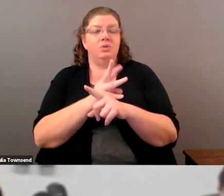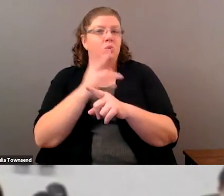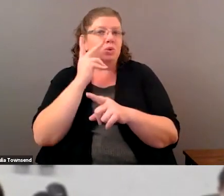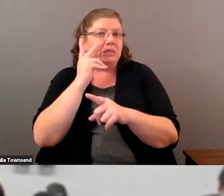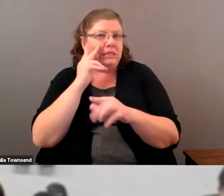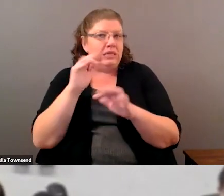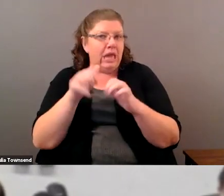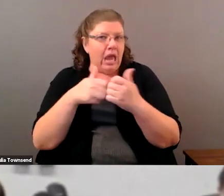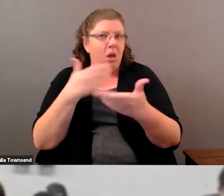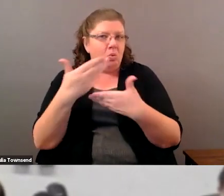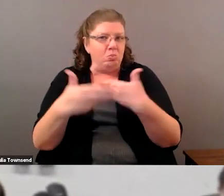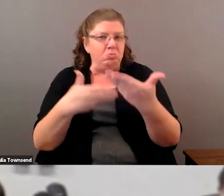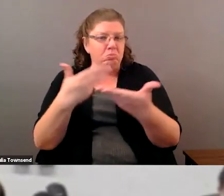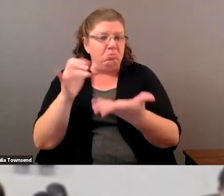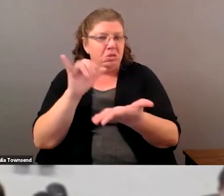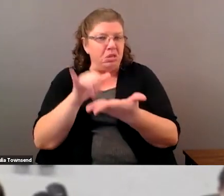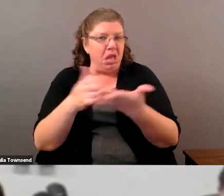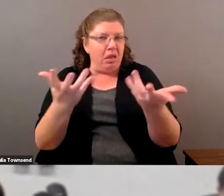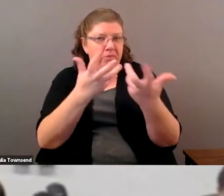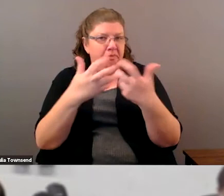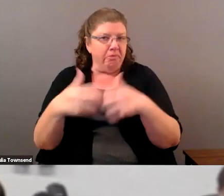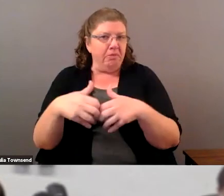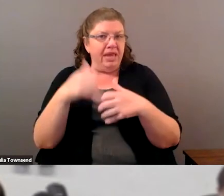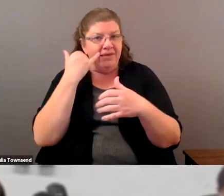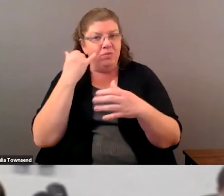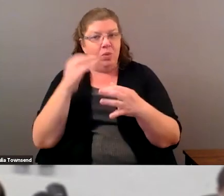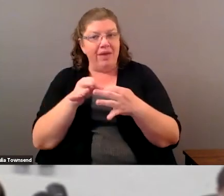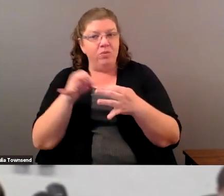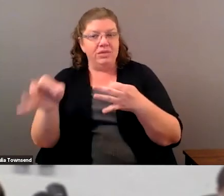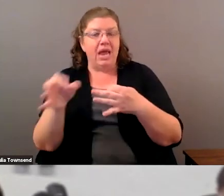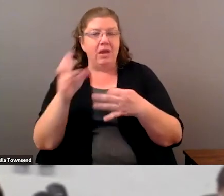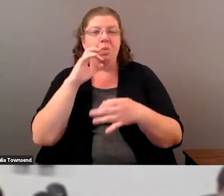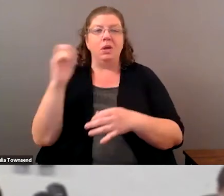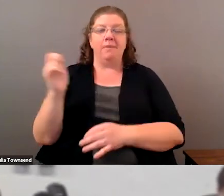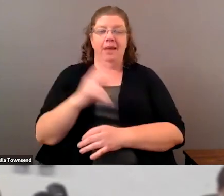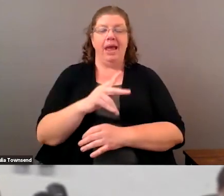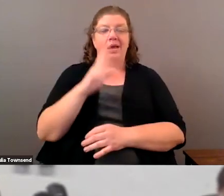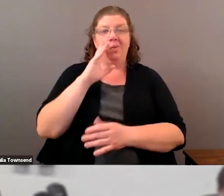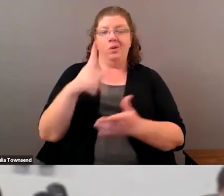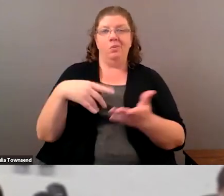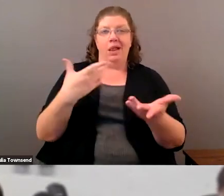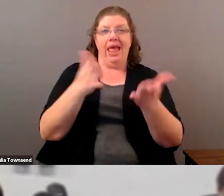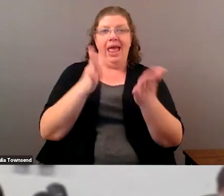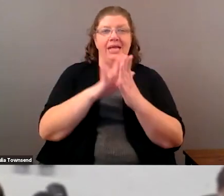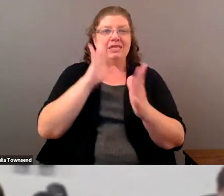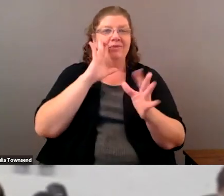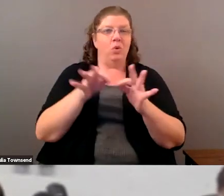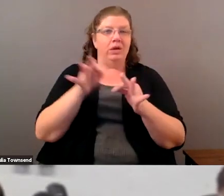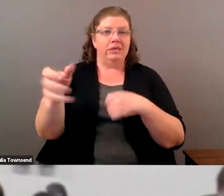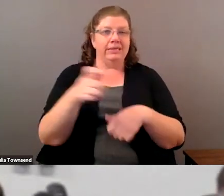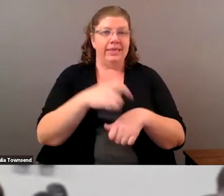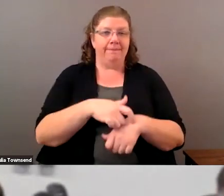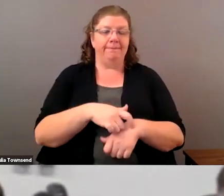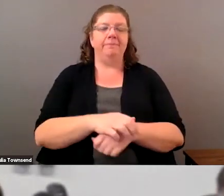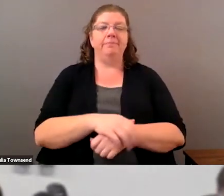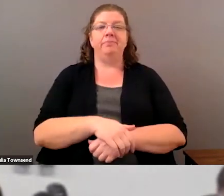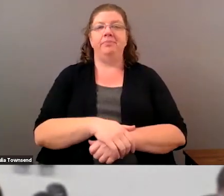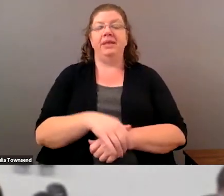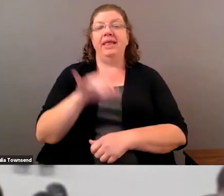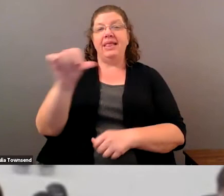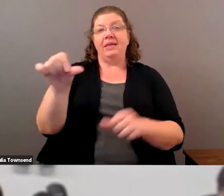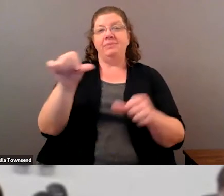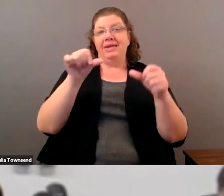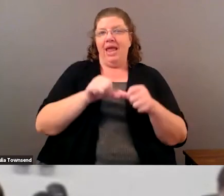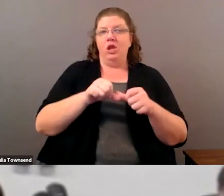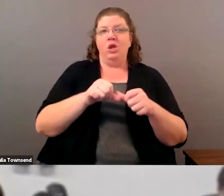space is panning out, and if we have to extend it, we'll come back and we'll ask for additional time. It's been an area that we've had to